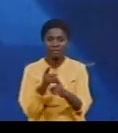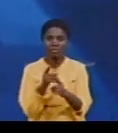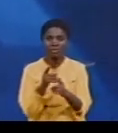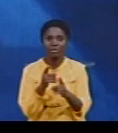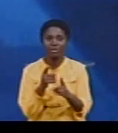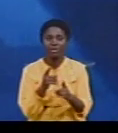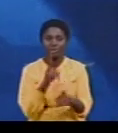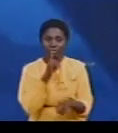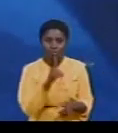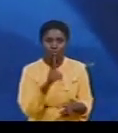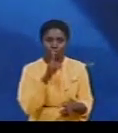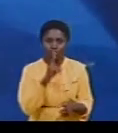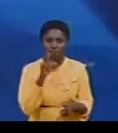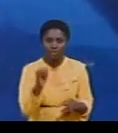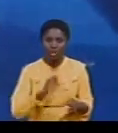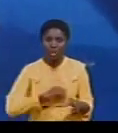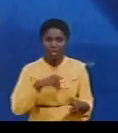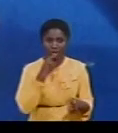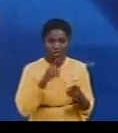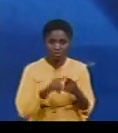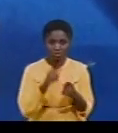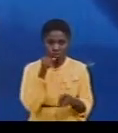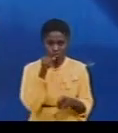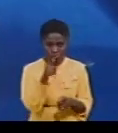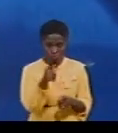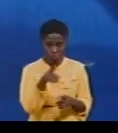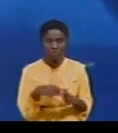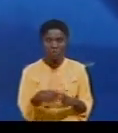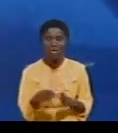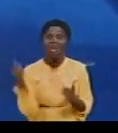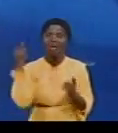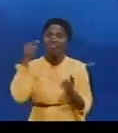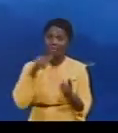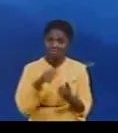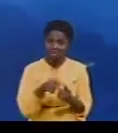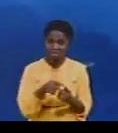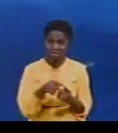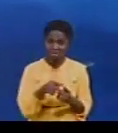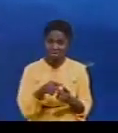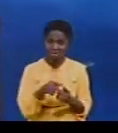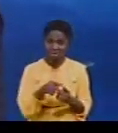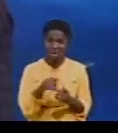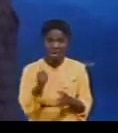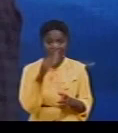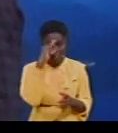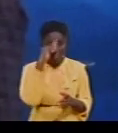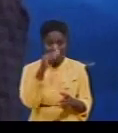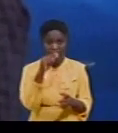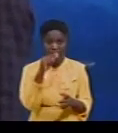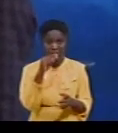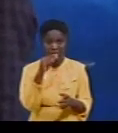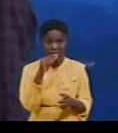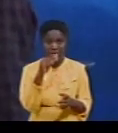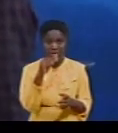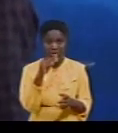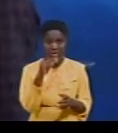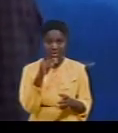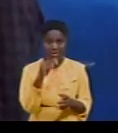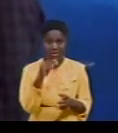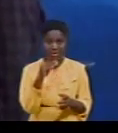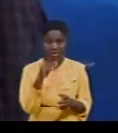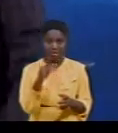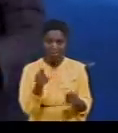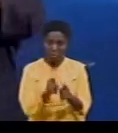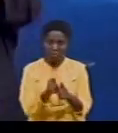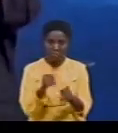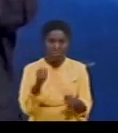verily, verily, I say unto thee, except a man, of course, a